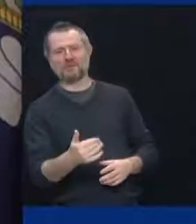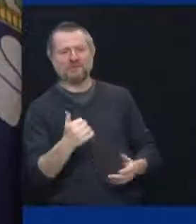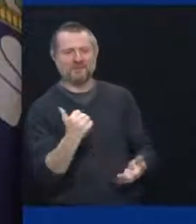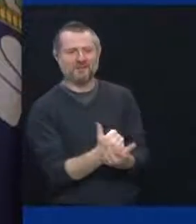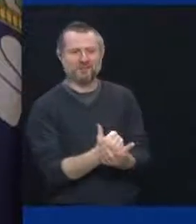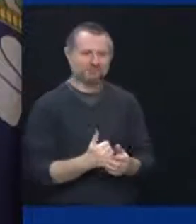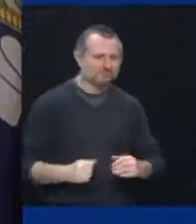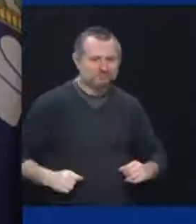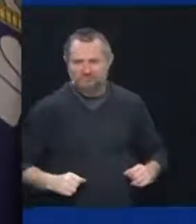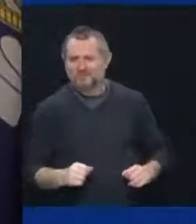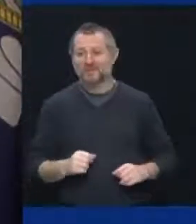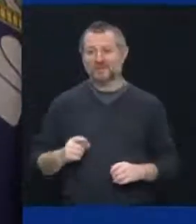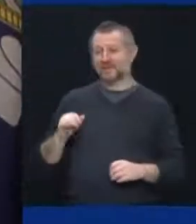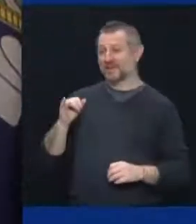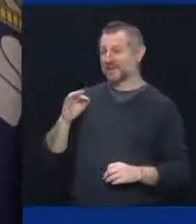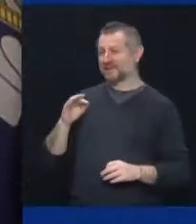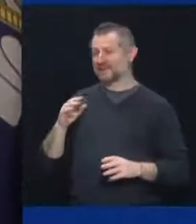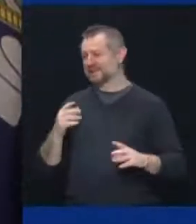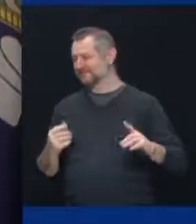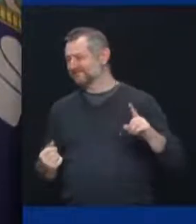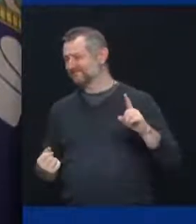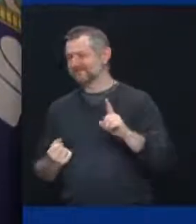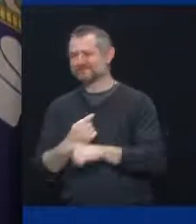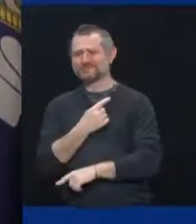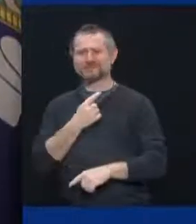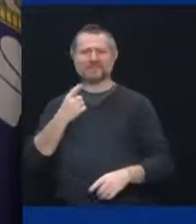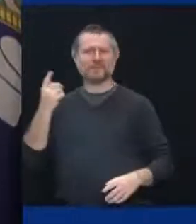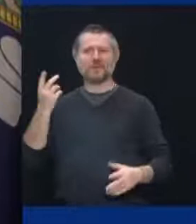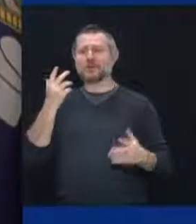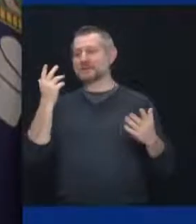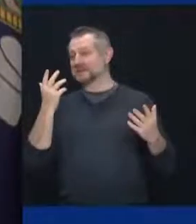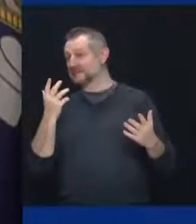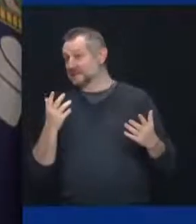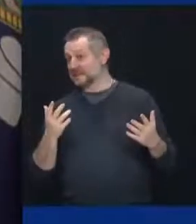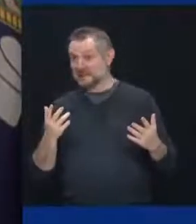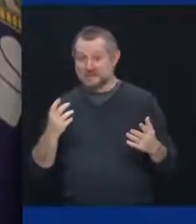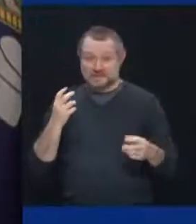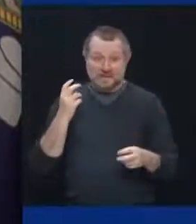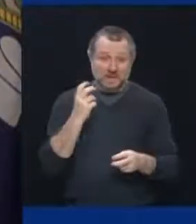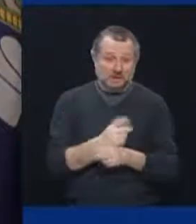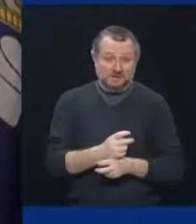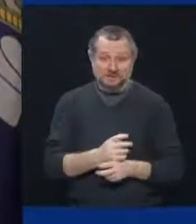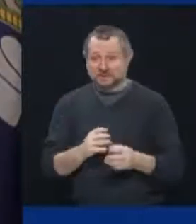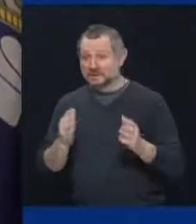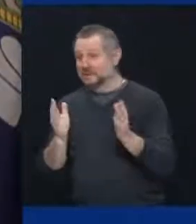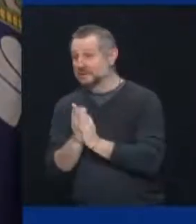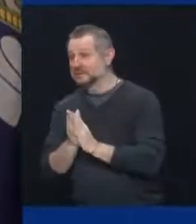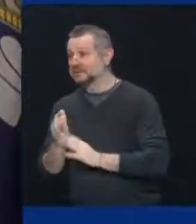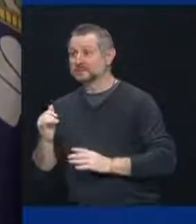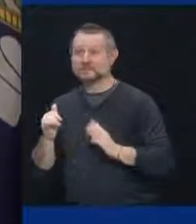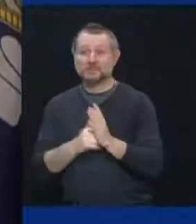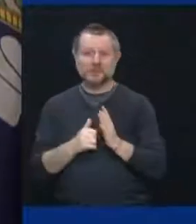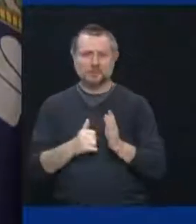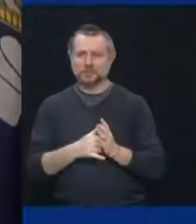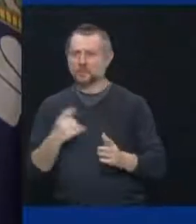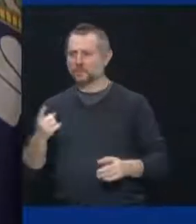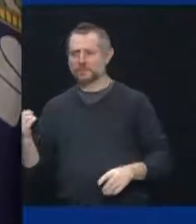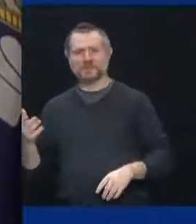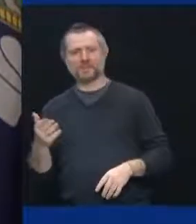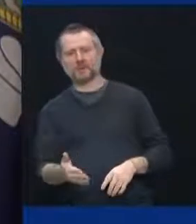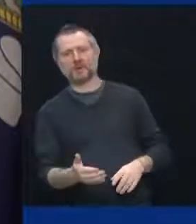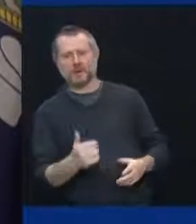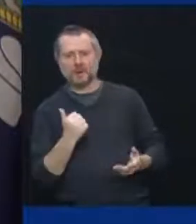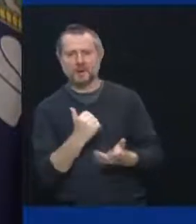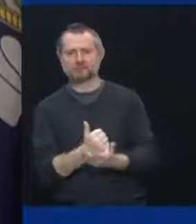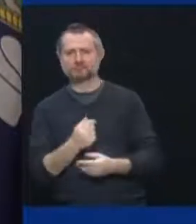request, however bizarre or difficult the request, Randy's always there. So thank you again,